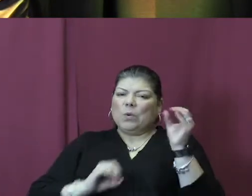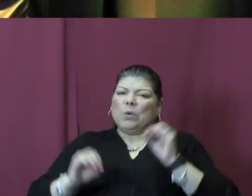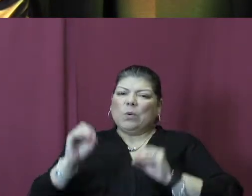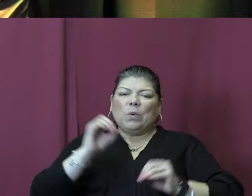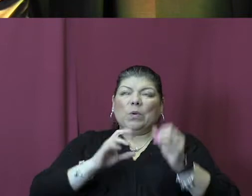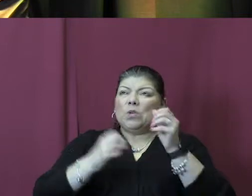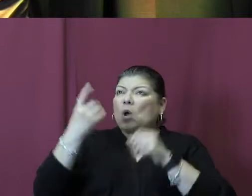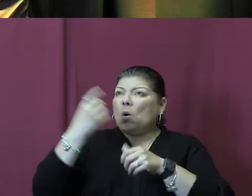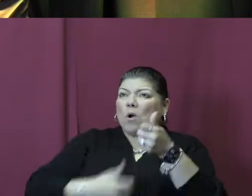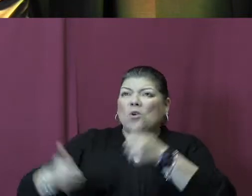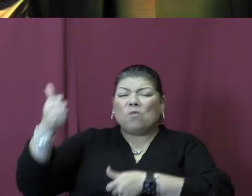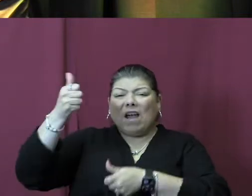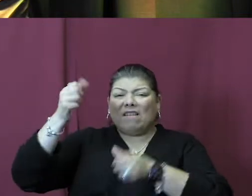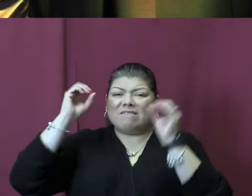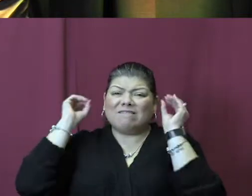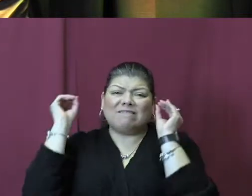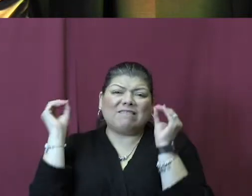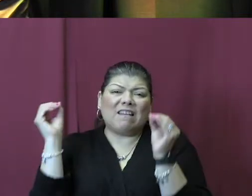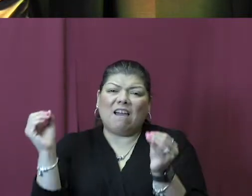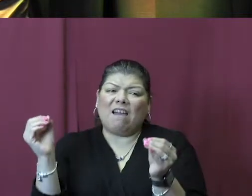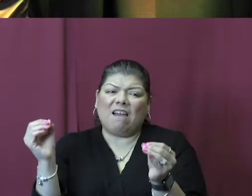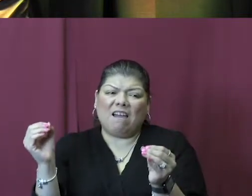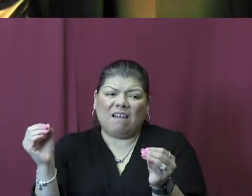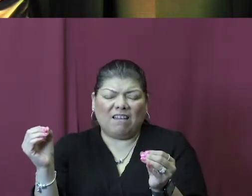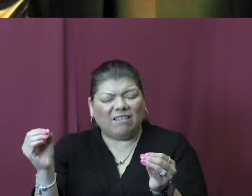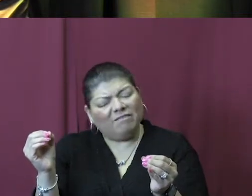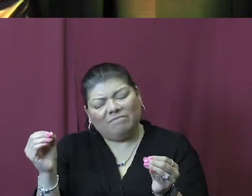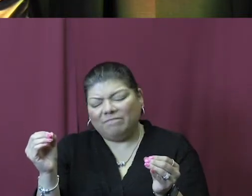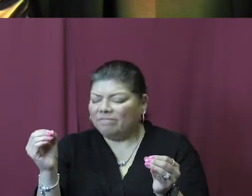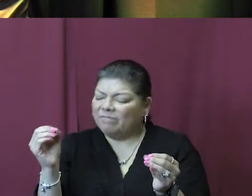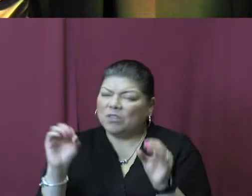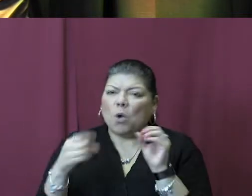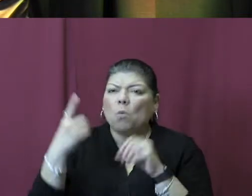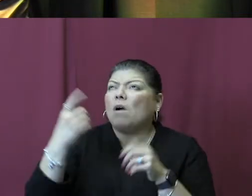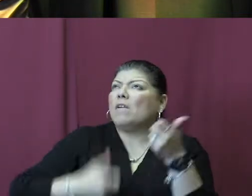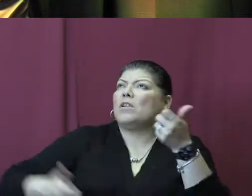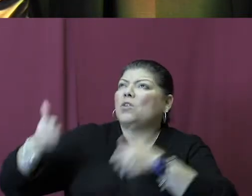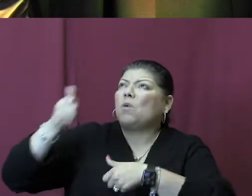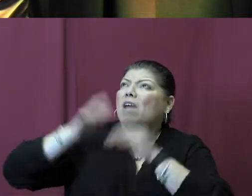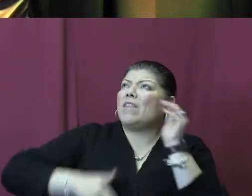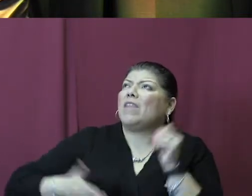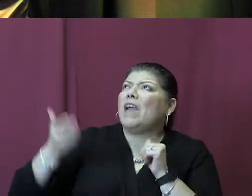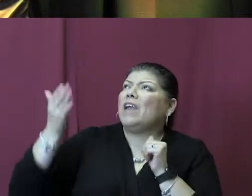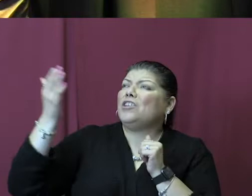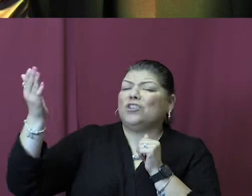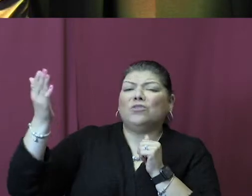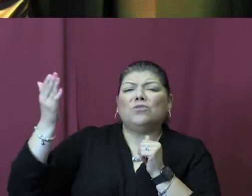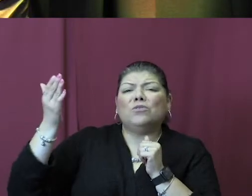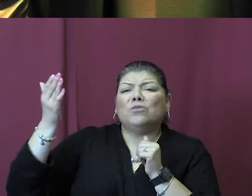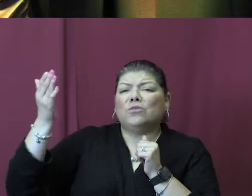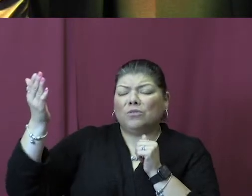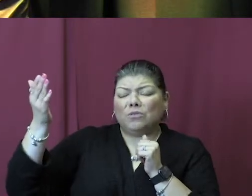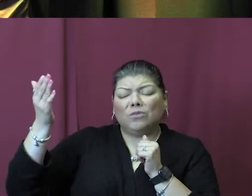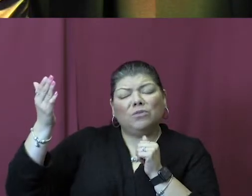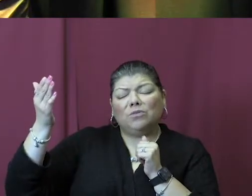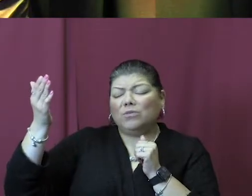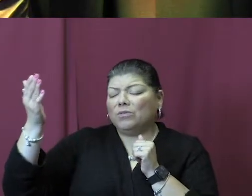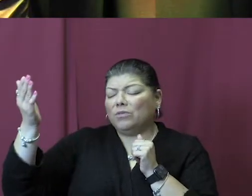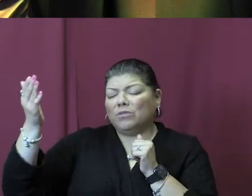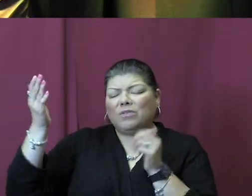Ooh. Nobody greater. Ooh. Nobody greater than